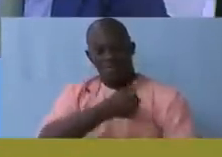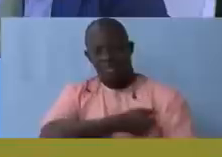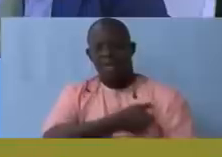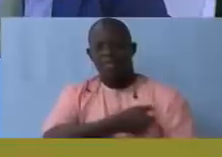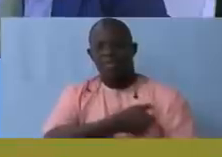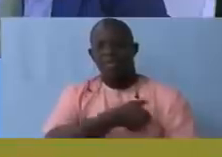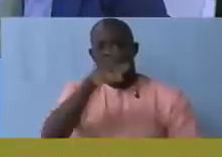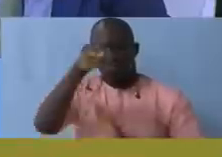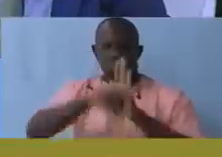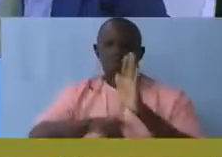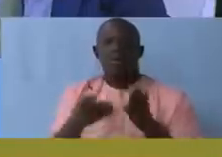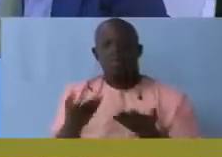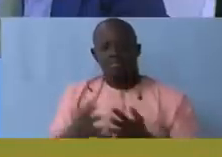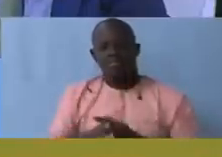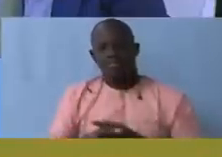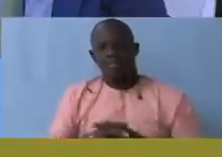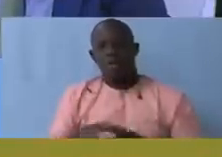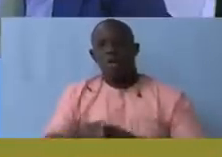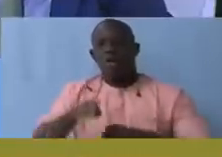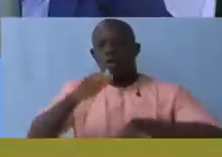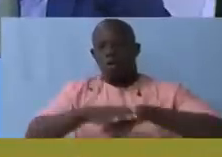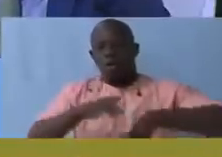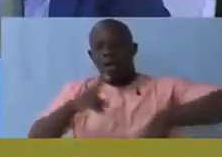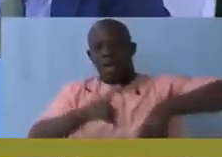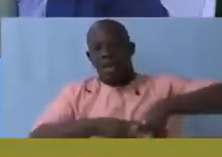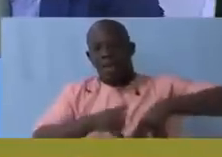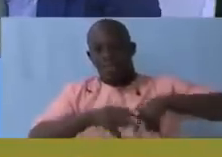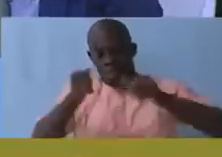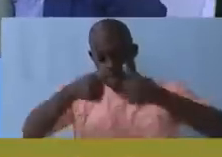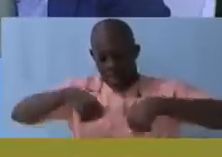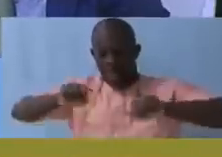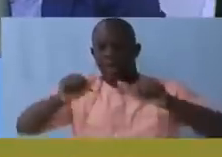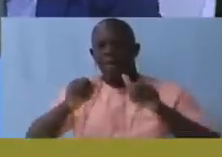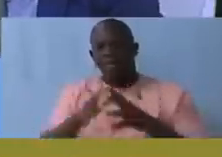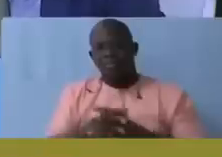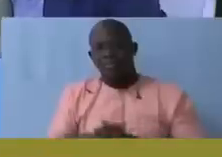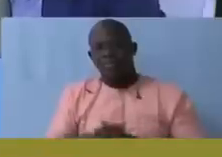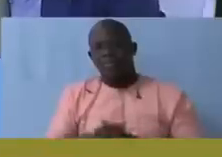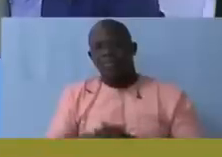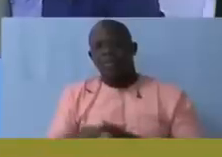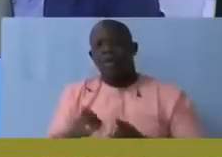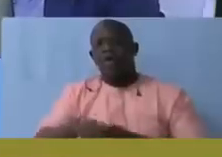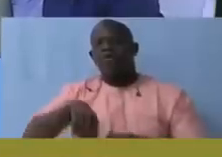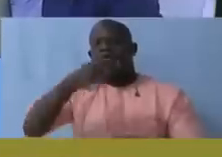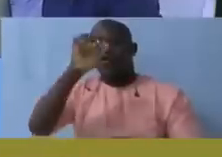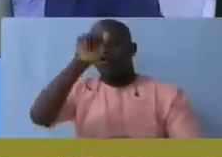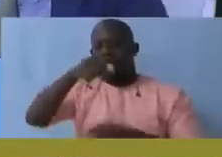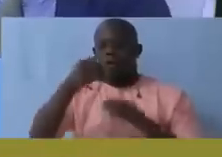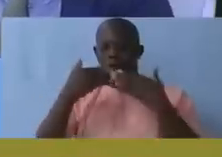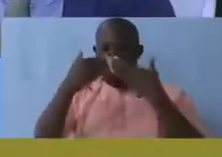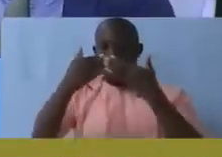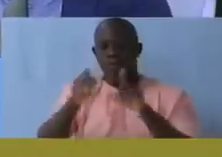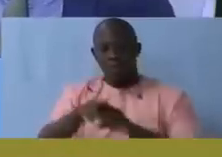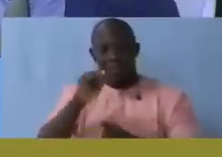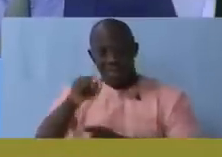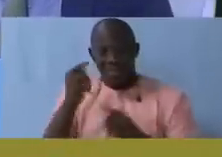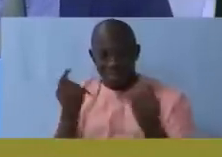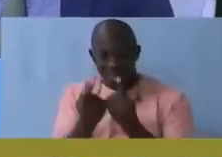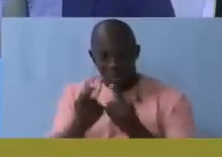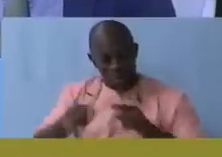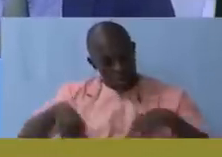treatment on the HIV side. Well, for your information, it continued.